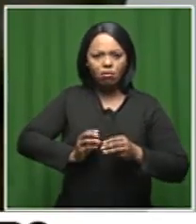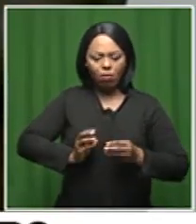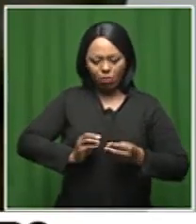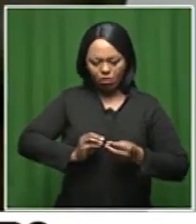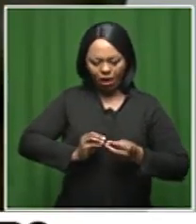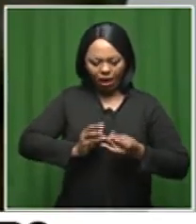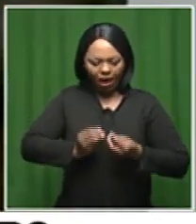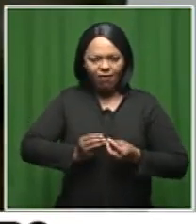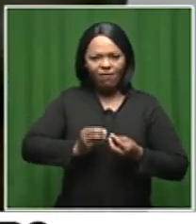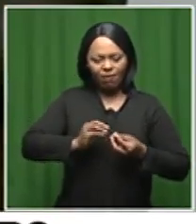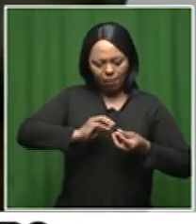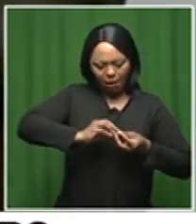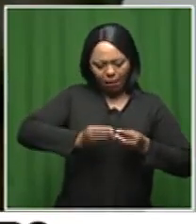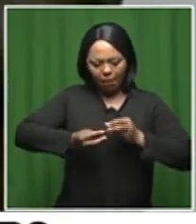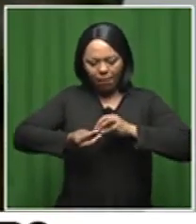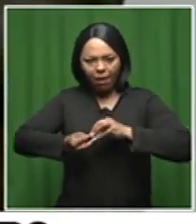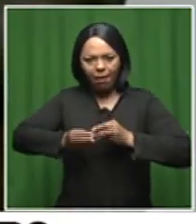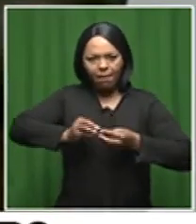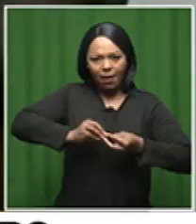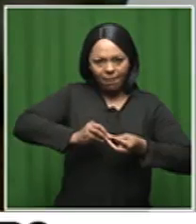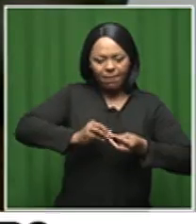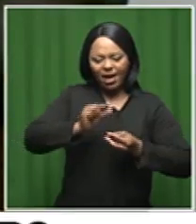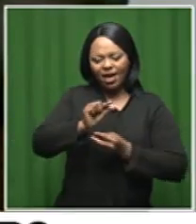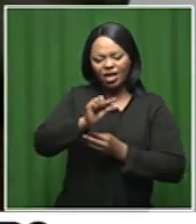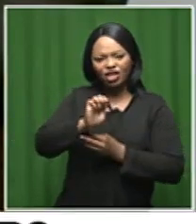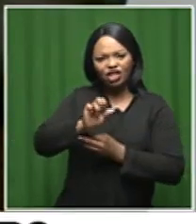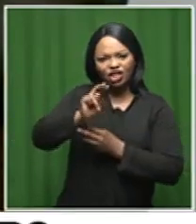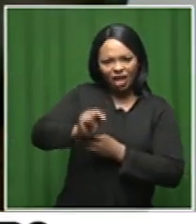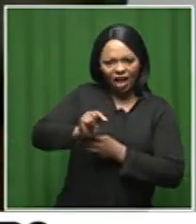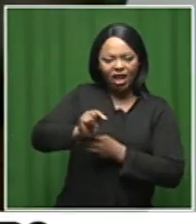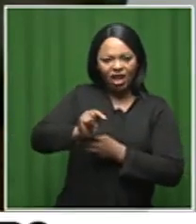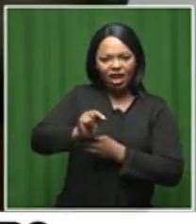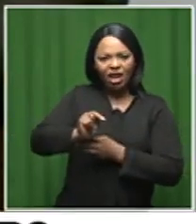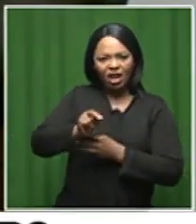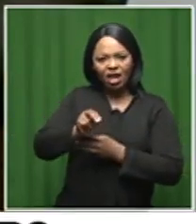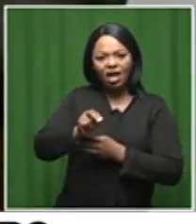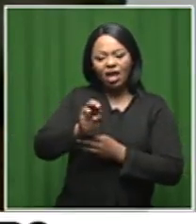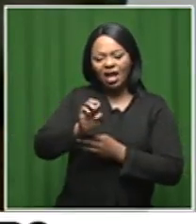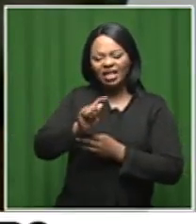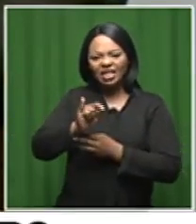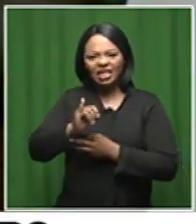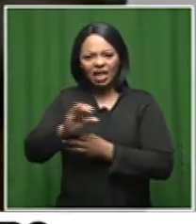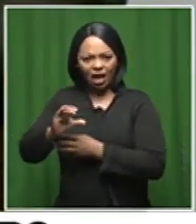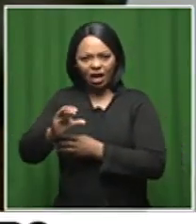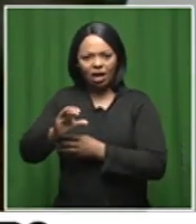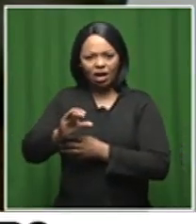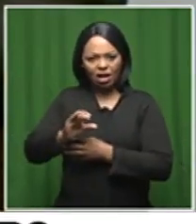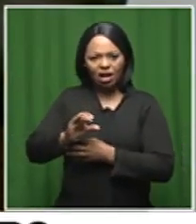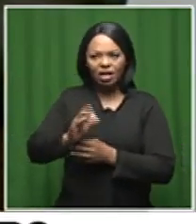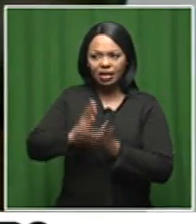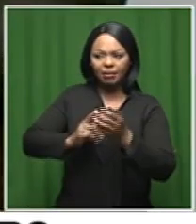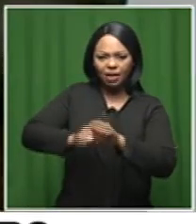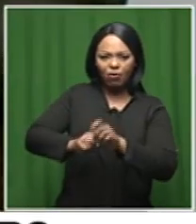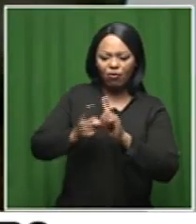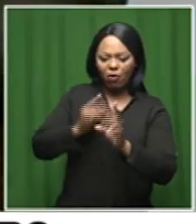have for programs. The genetic coding goes wrong for a number of reasons. Sometimes